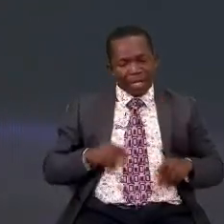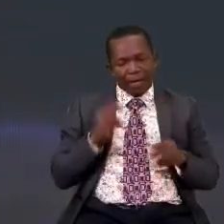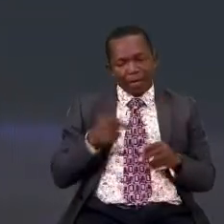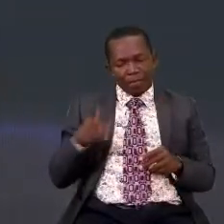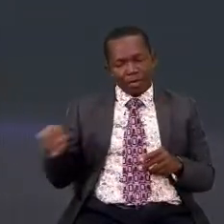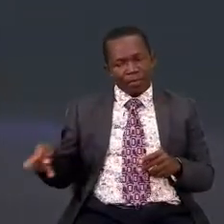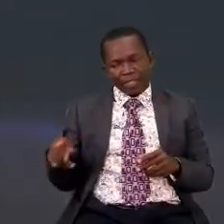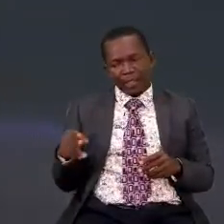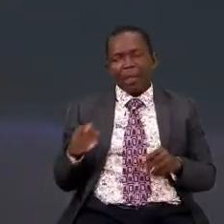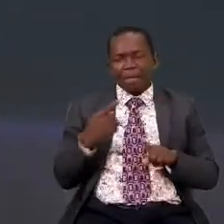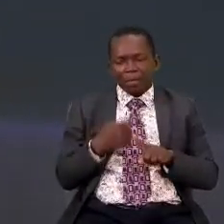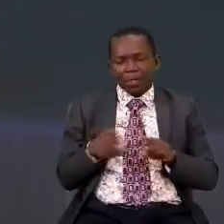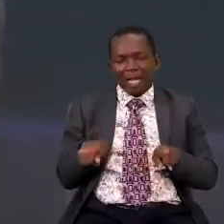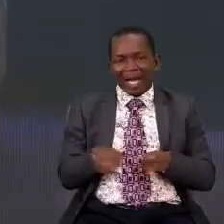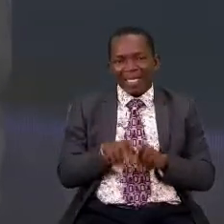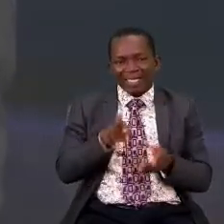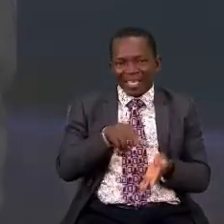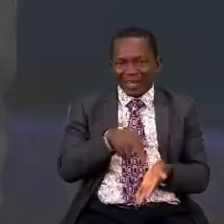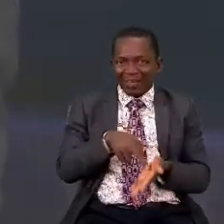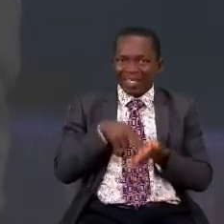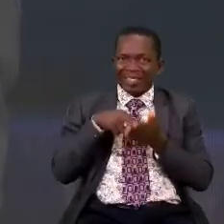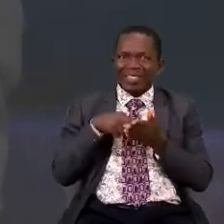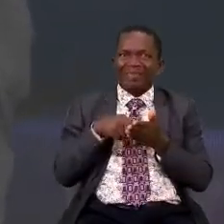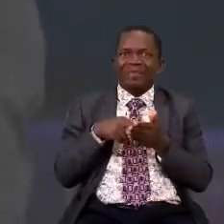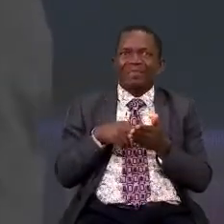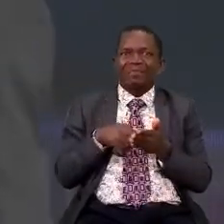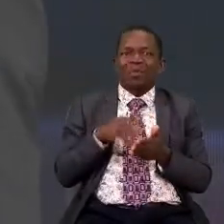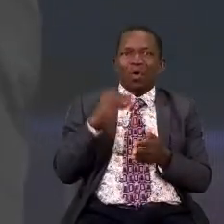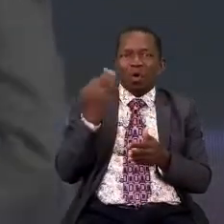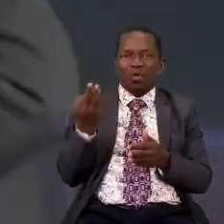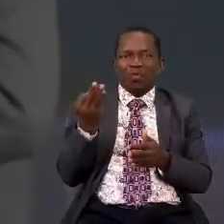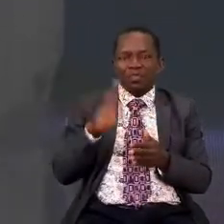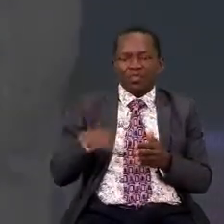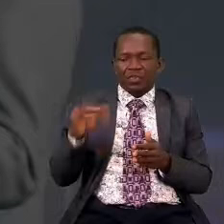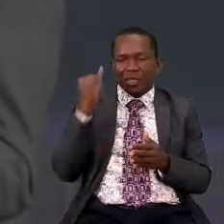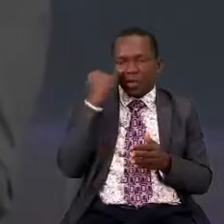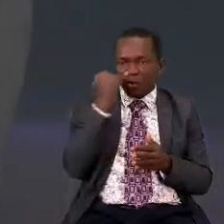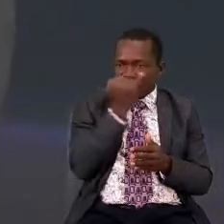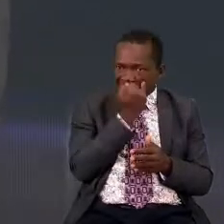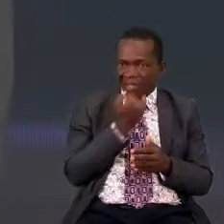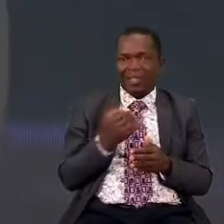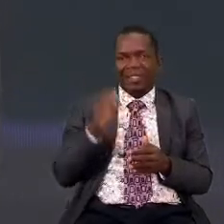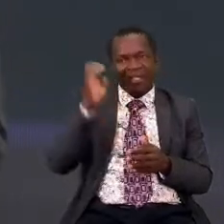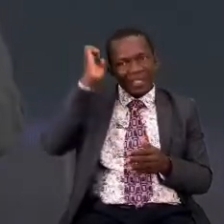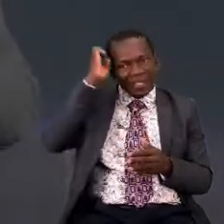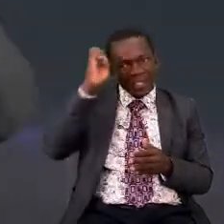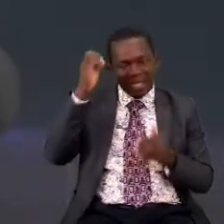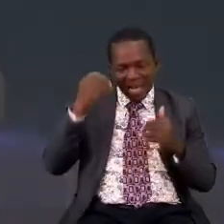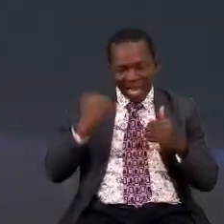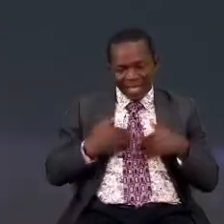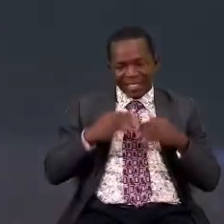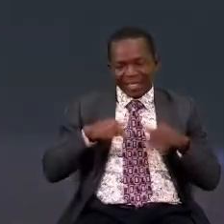it to Abraham, then to Isaac, then to Jacob. And then as I come now,